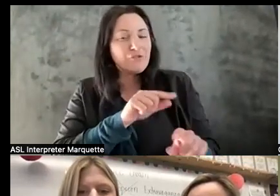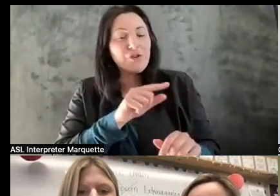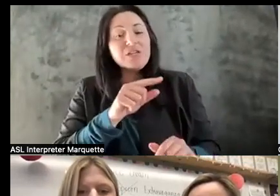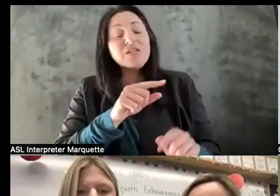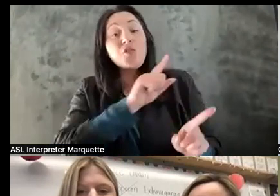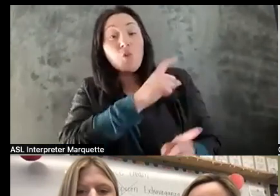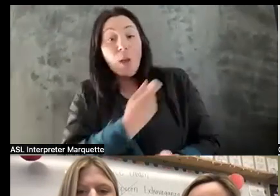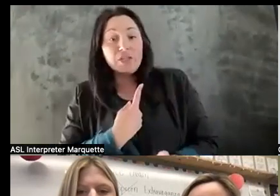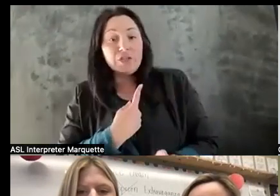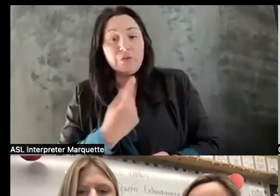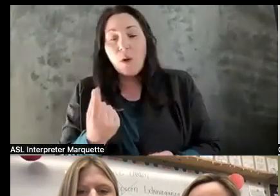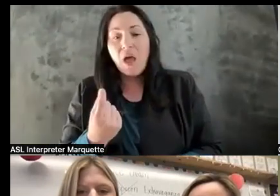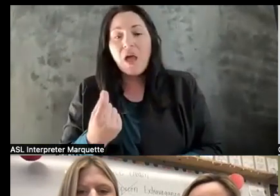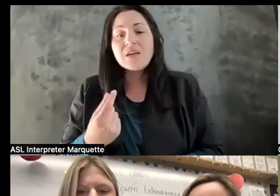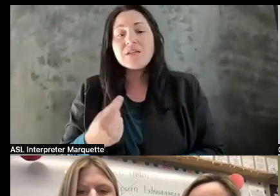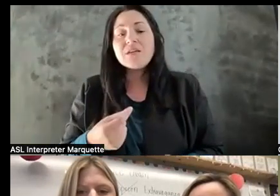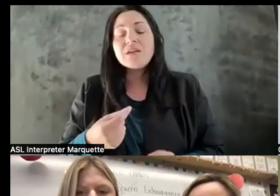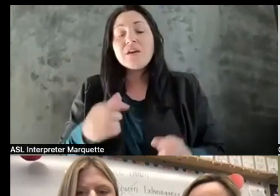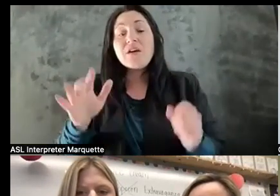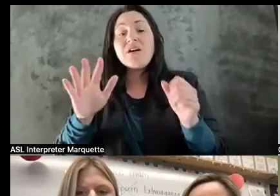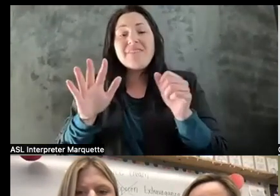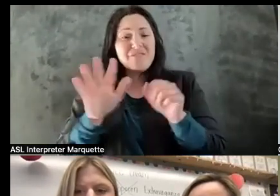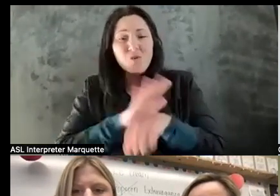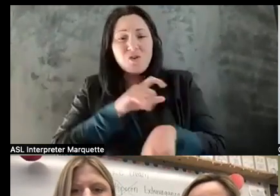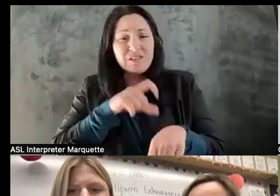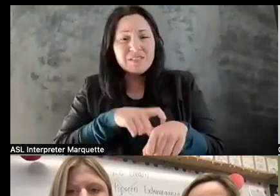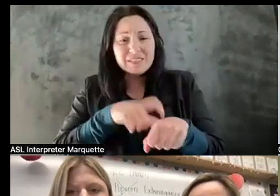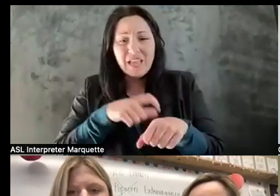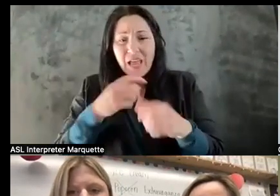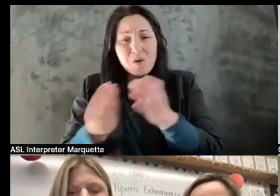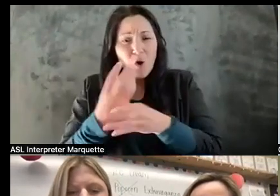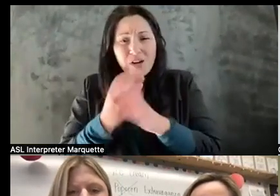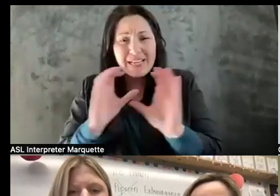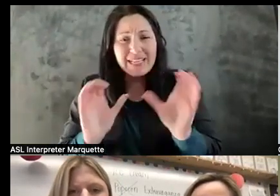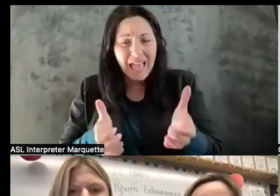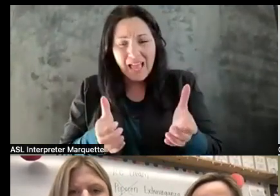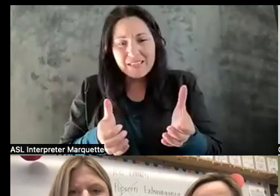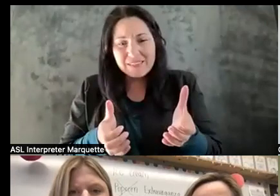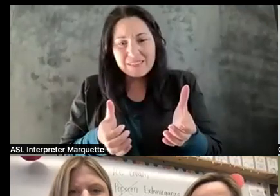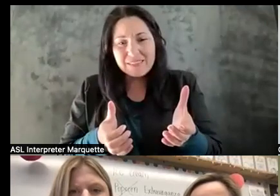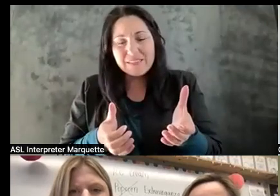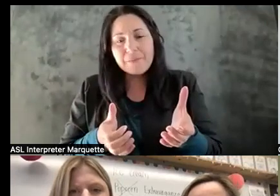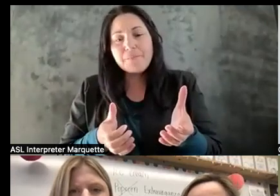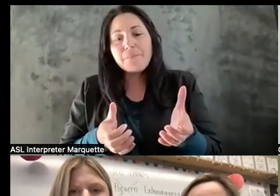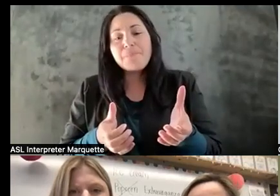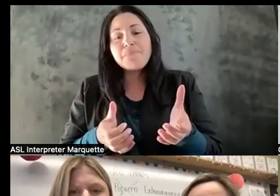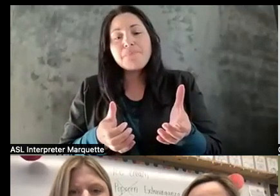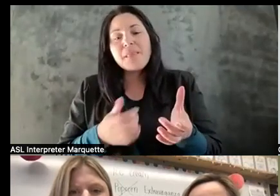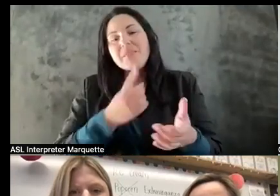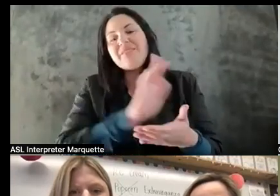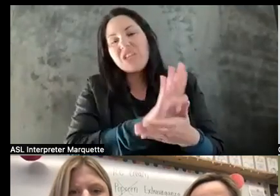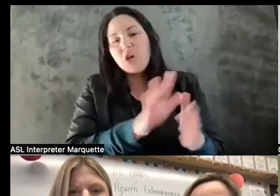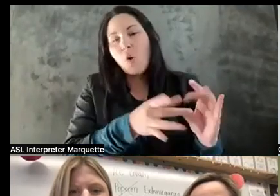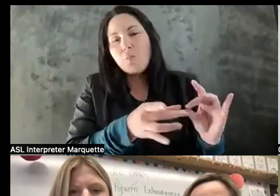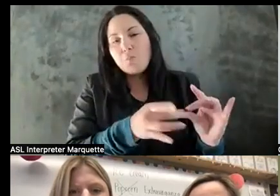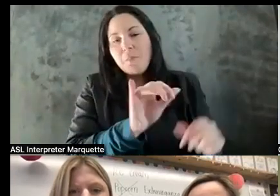said, we don't have a full-time gardening class right now, as per mentioned in the video.